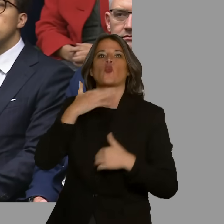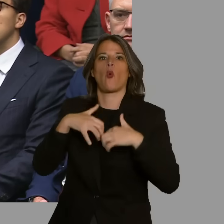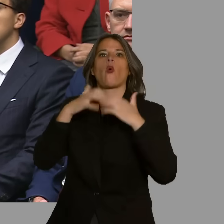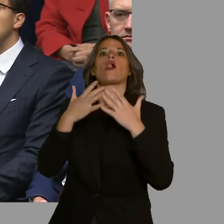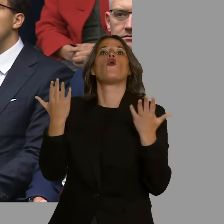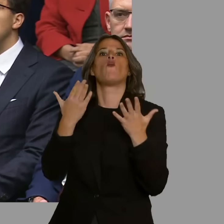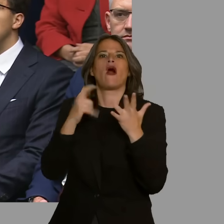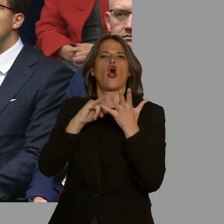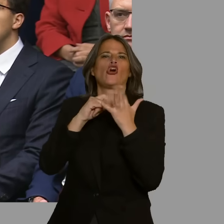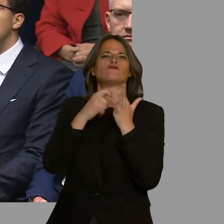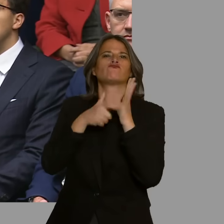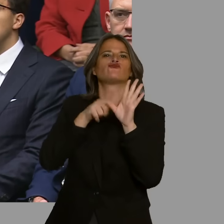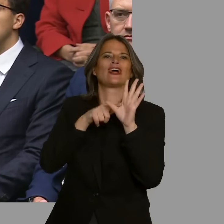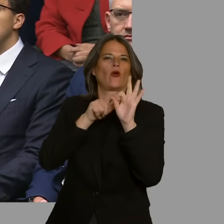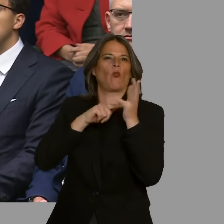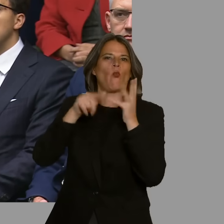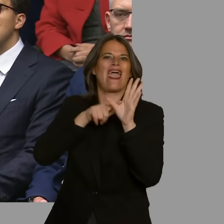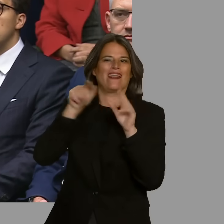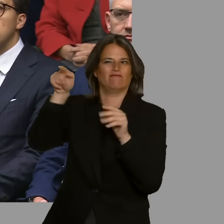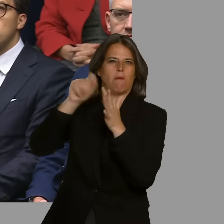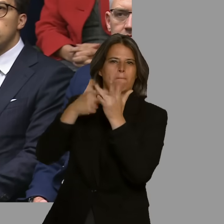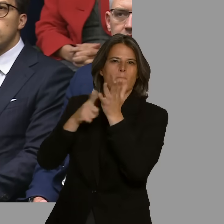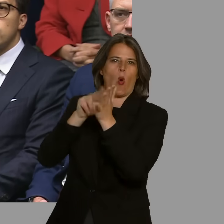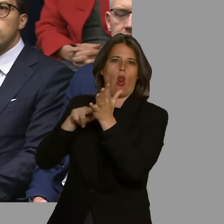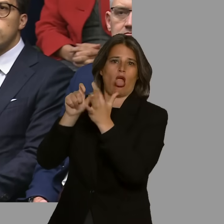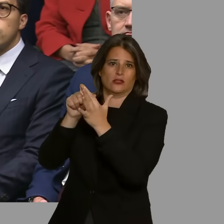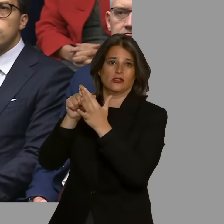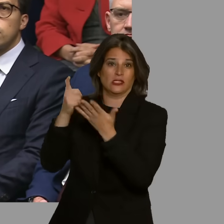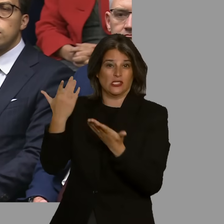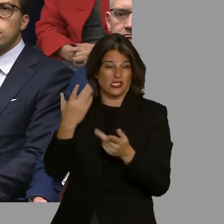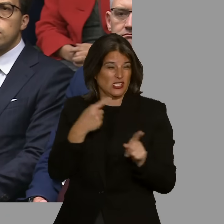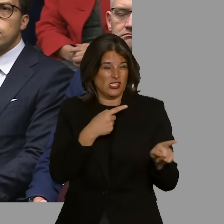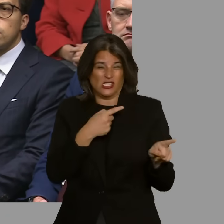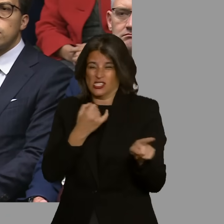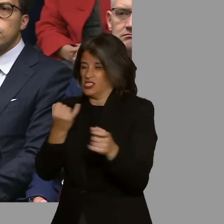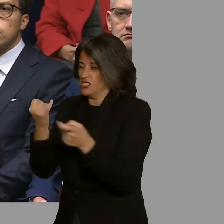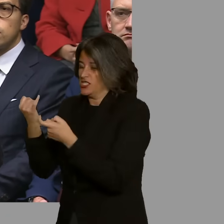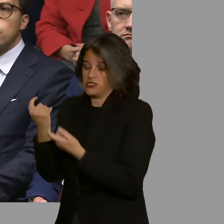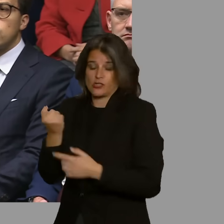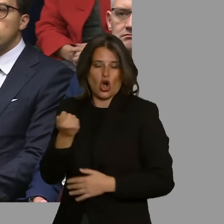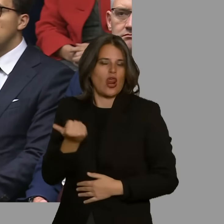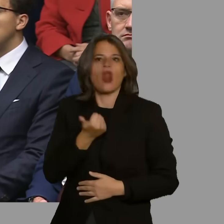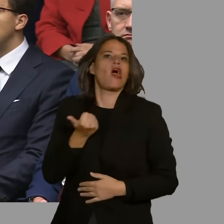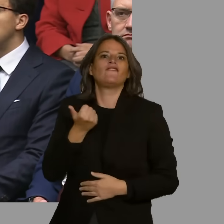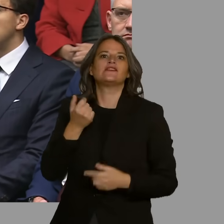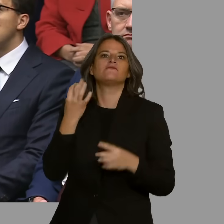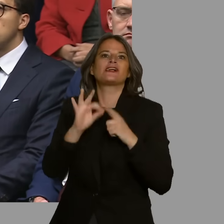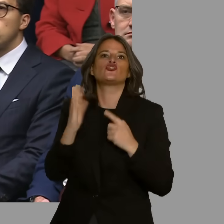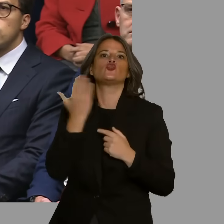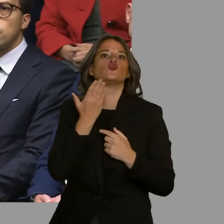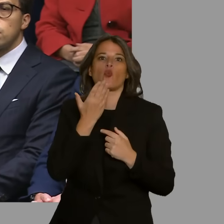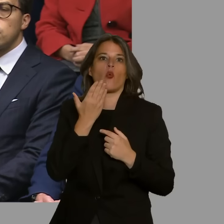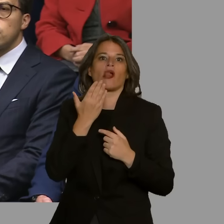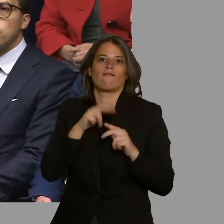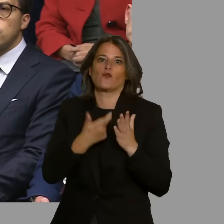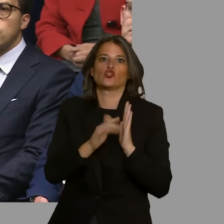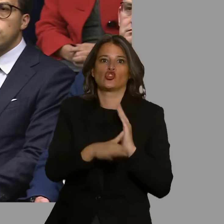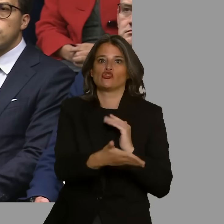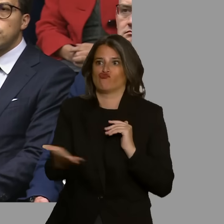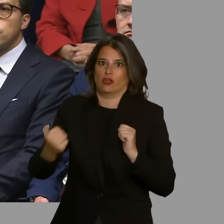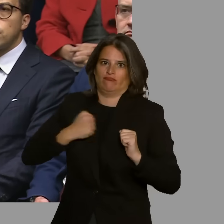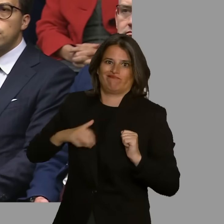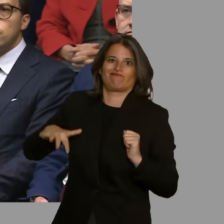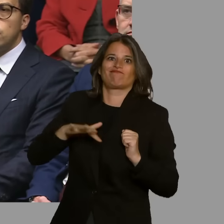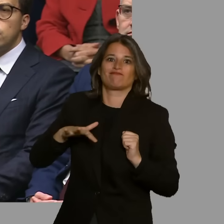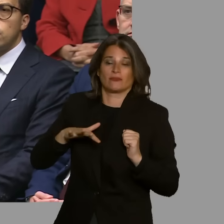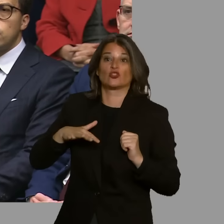A new school here would provide around 70 new places for local children. So given the urgent need to get this school